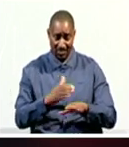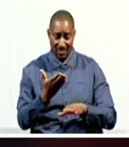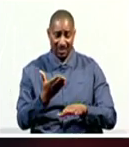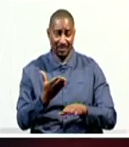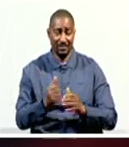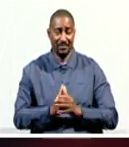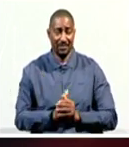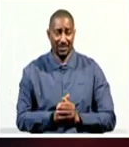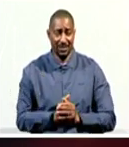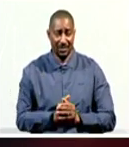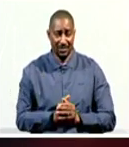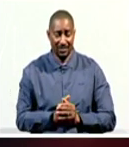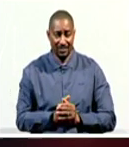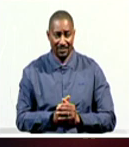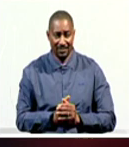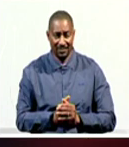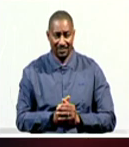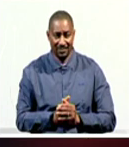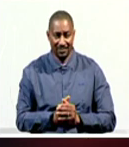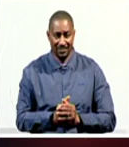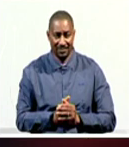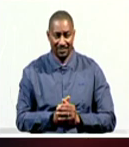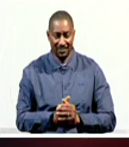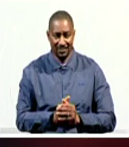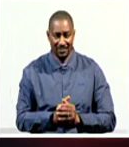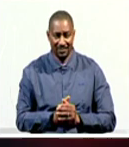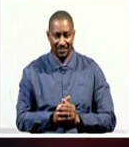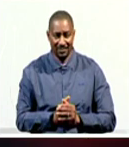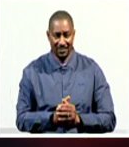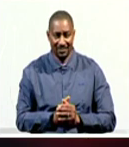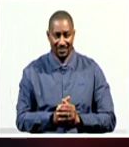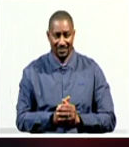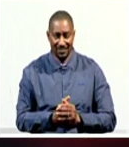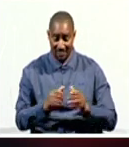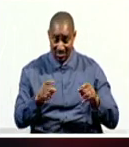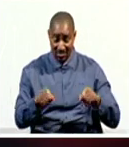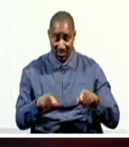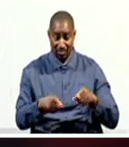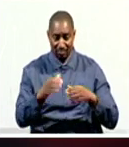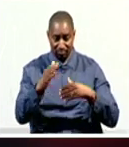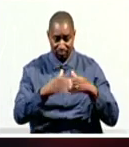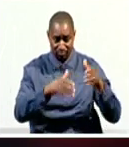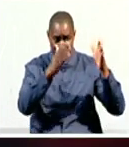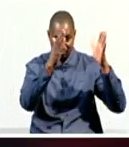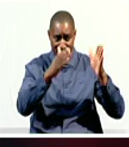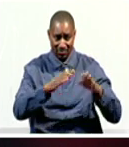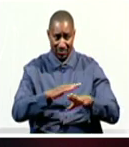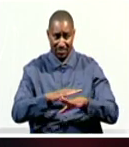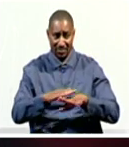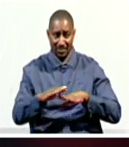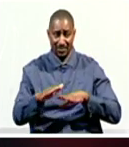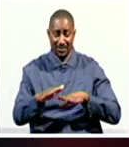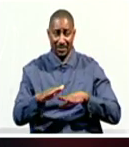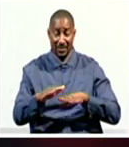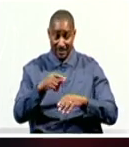an example, if one looks at the issue of infrastructure development, in Harambee Prosperity 1, it was really just a